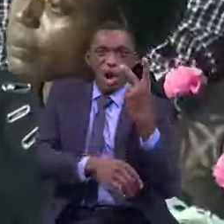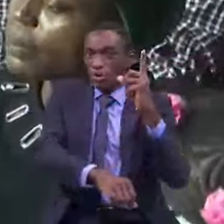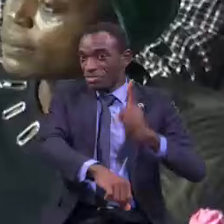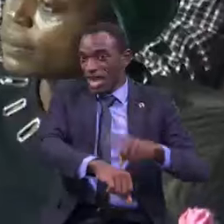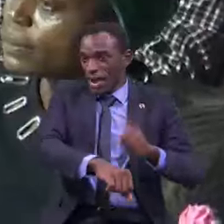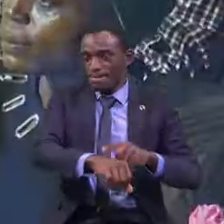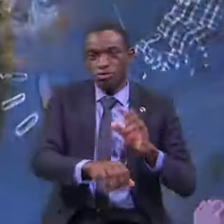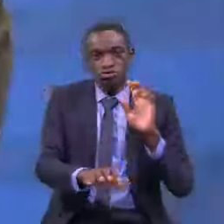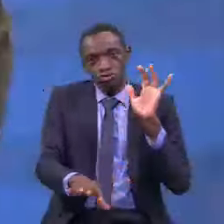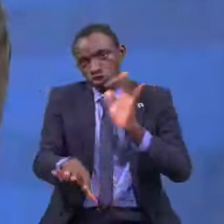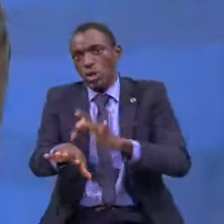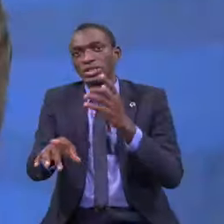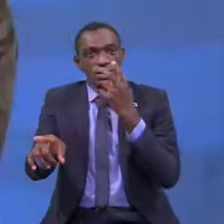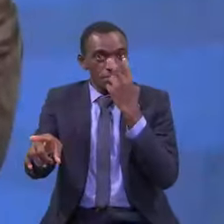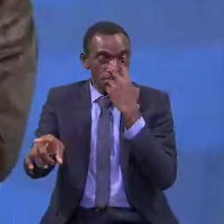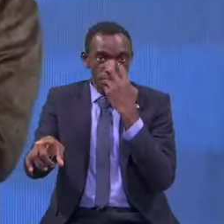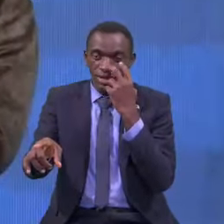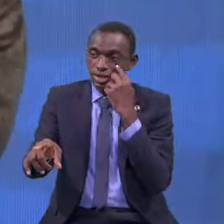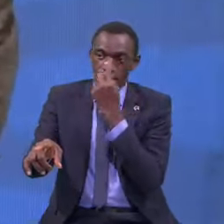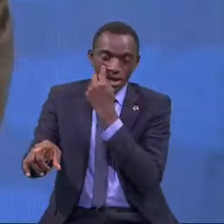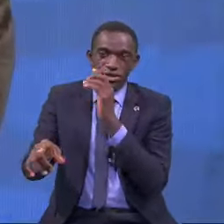upon his eyes.